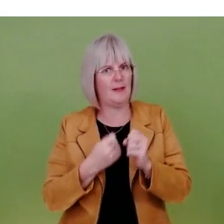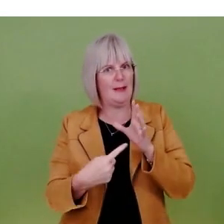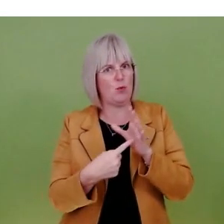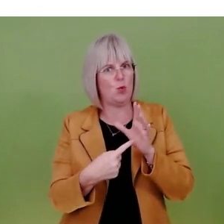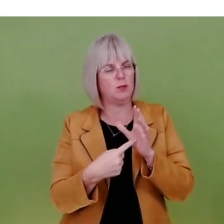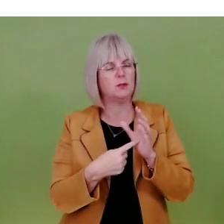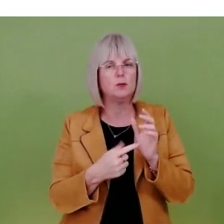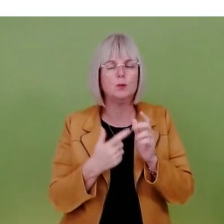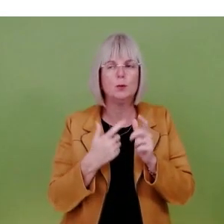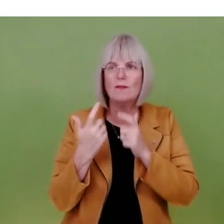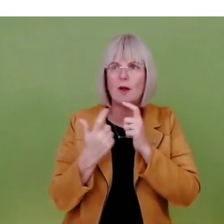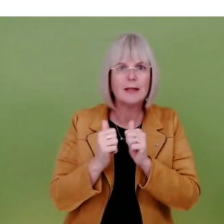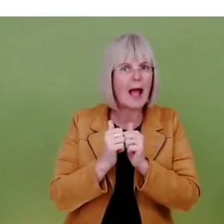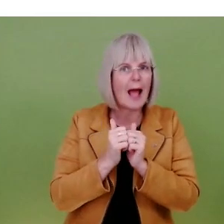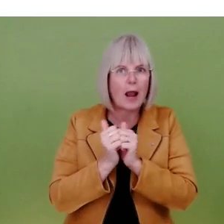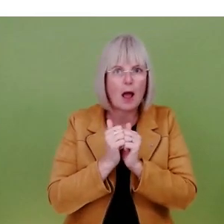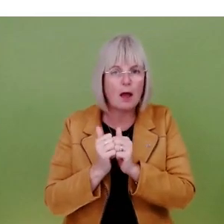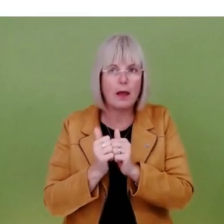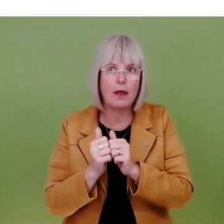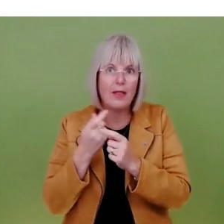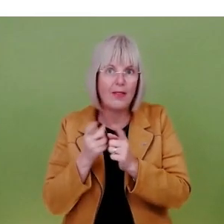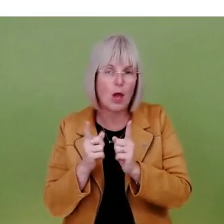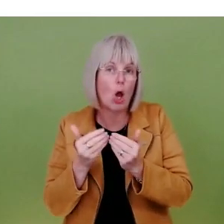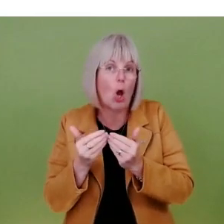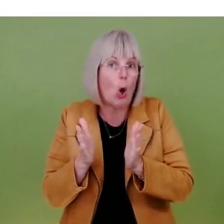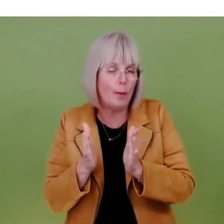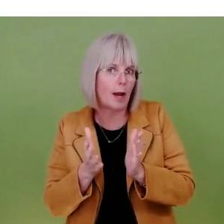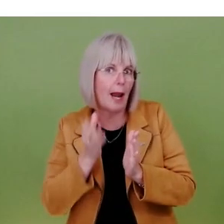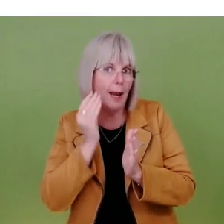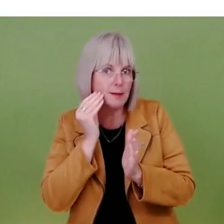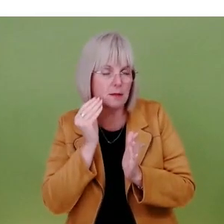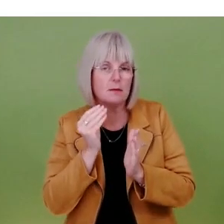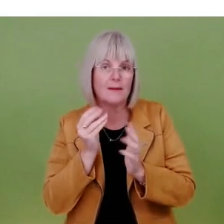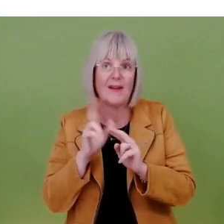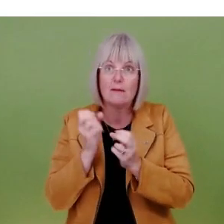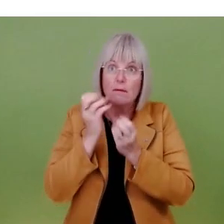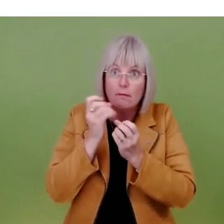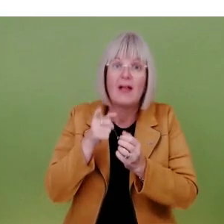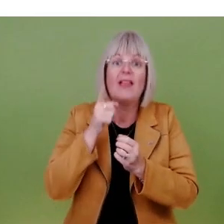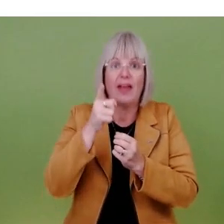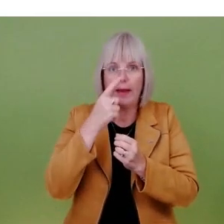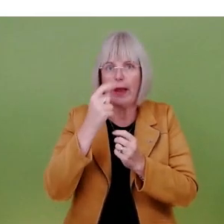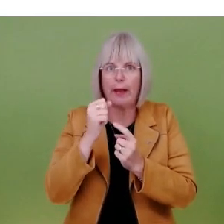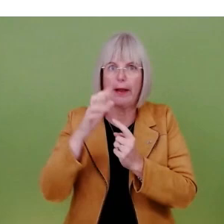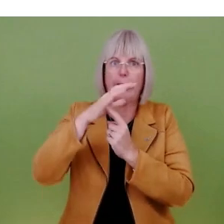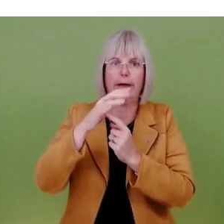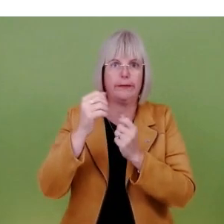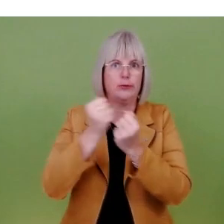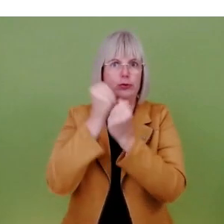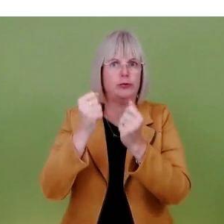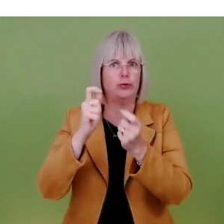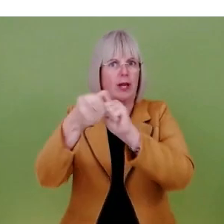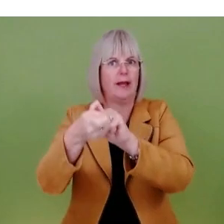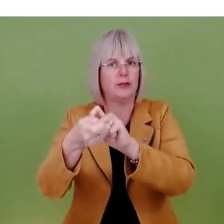are there, who are open to listen, who can make change is really important in this. And before I move over to Leila, I just wanted to share